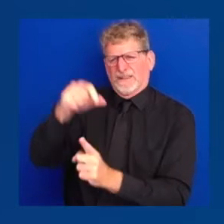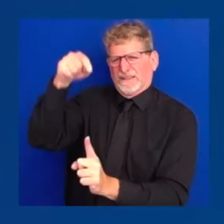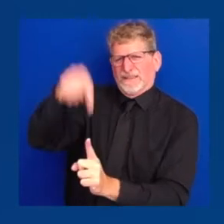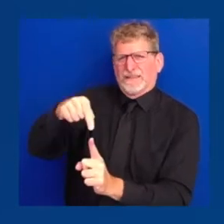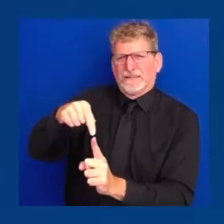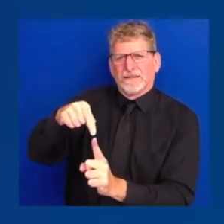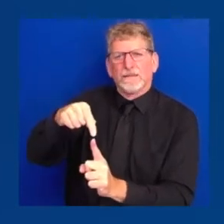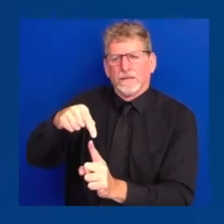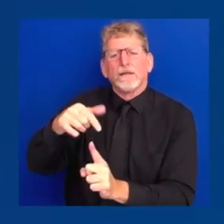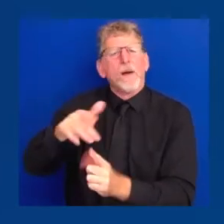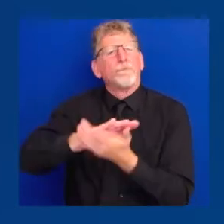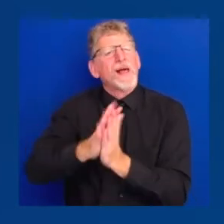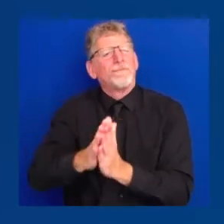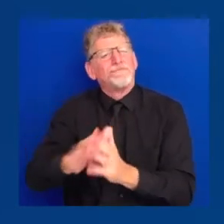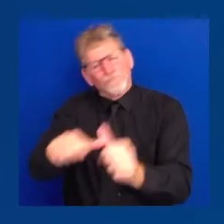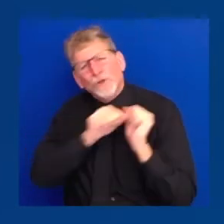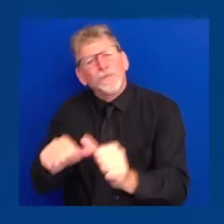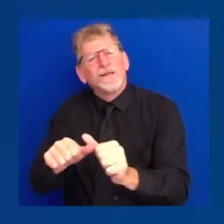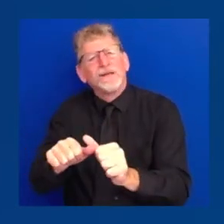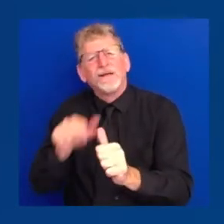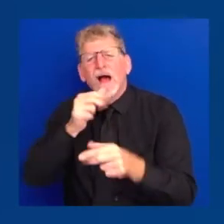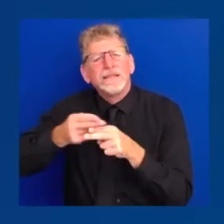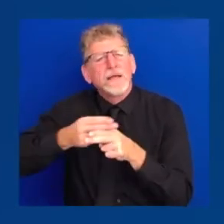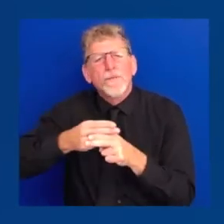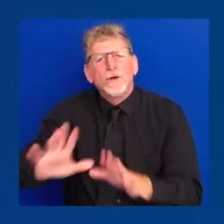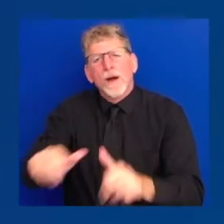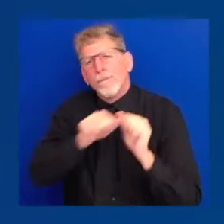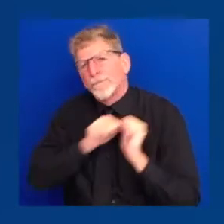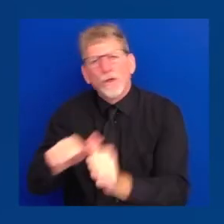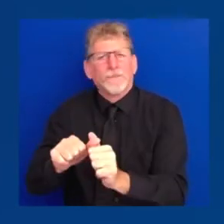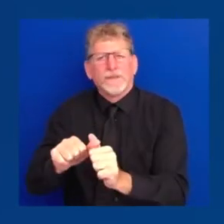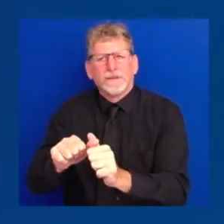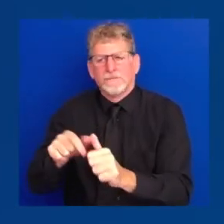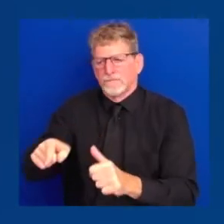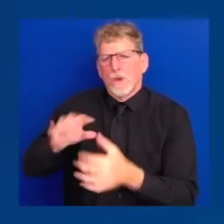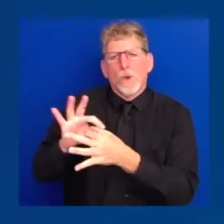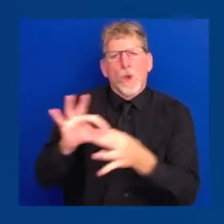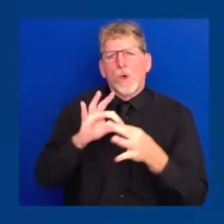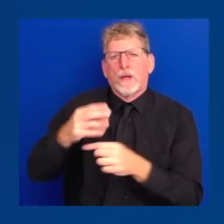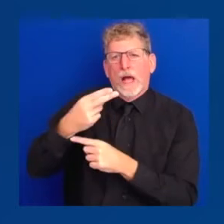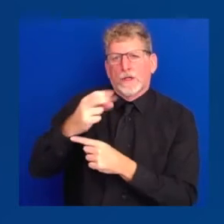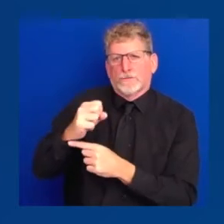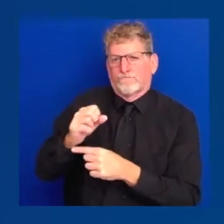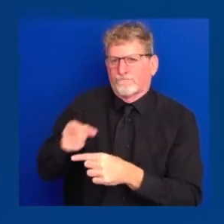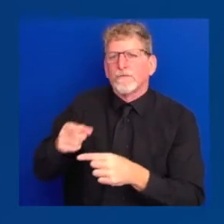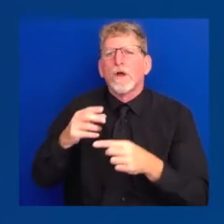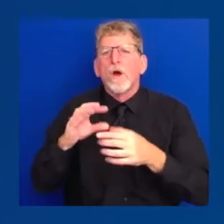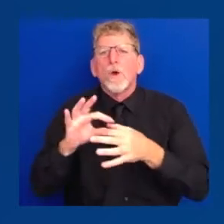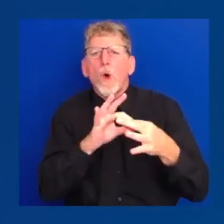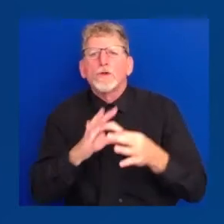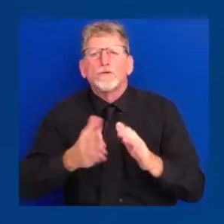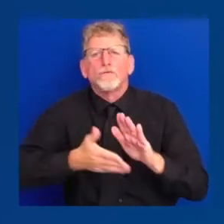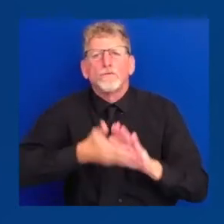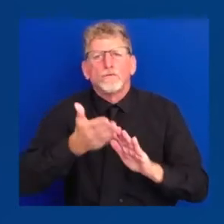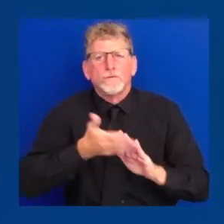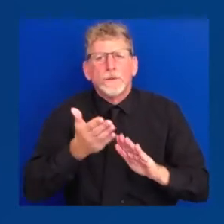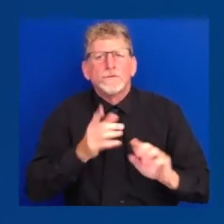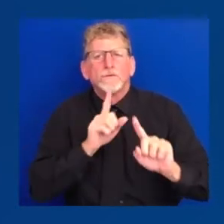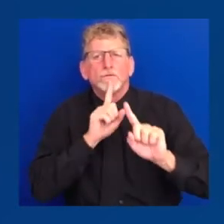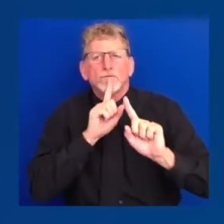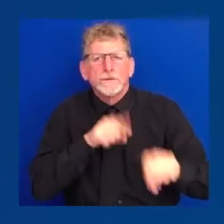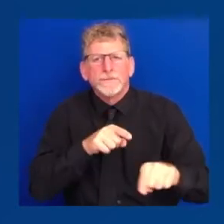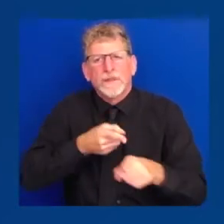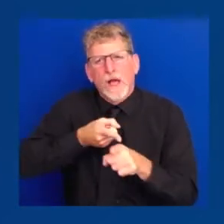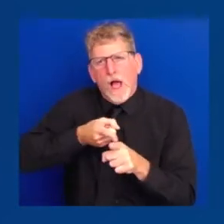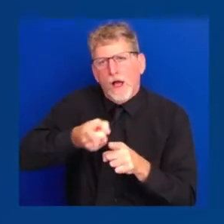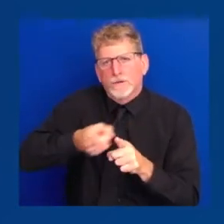the HHS Coordination, Operations, and Response Element, or HCOR. Under the leadership of Assistant Secretary for Preparedness